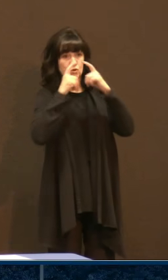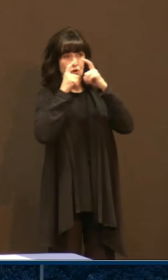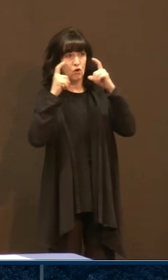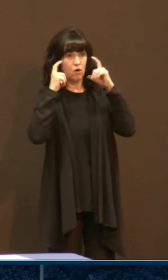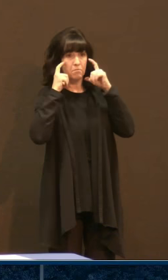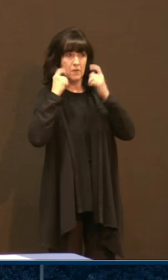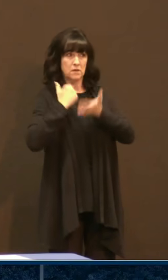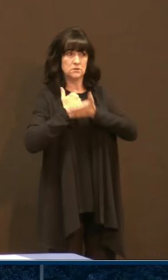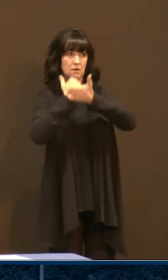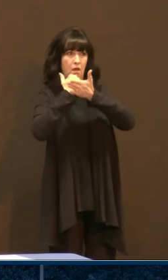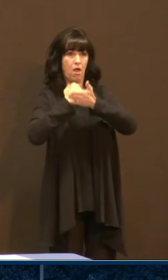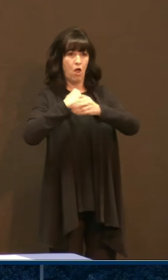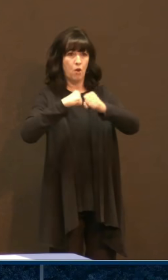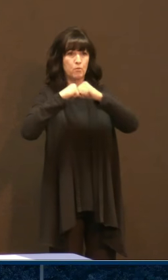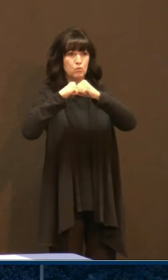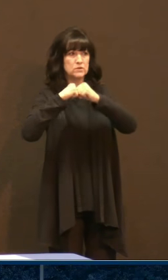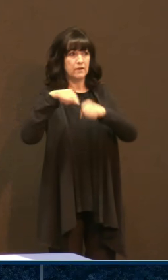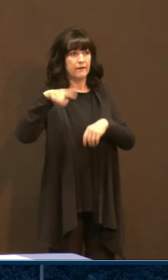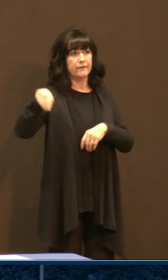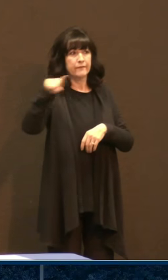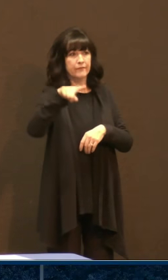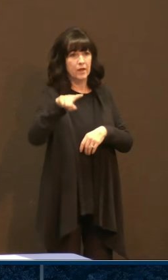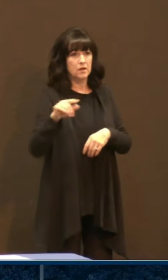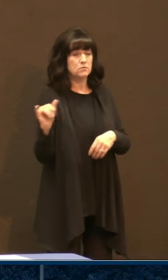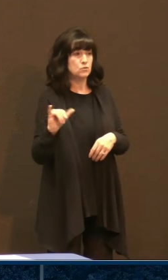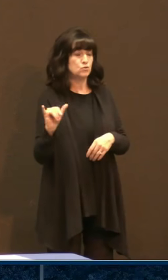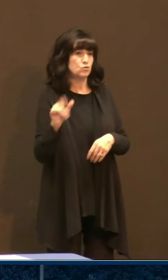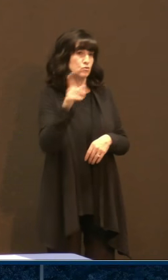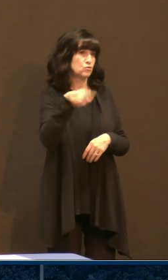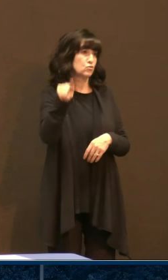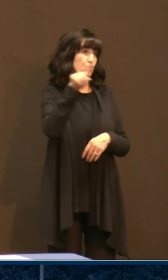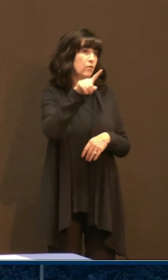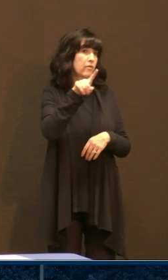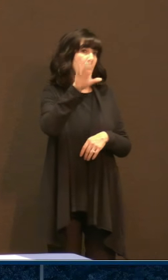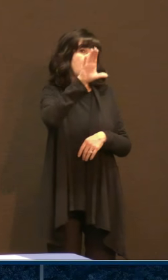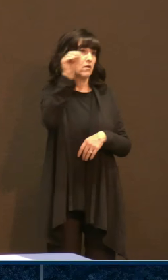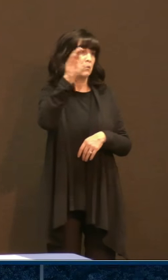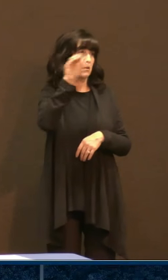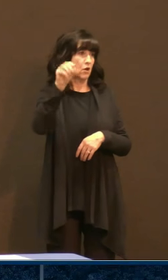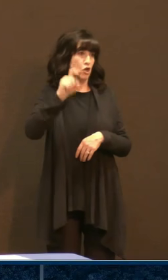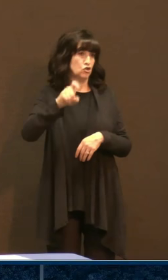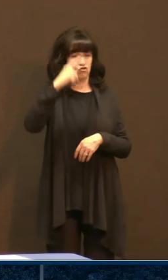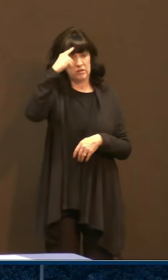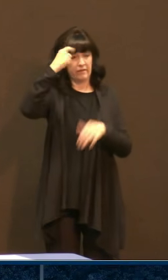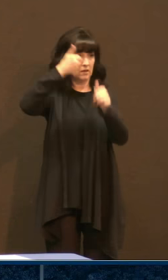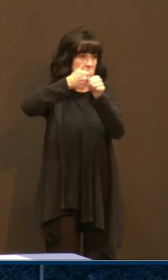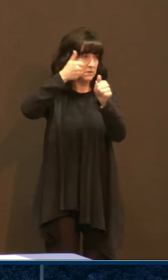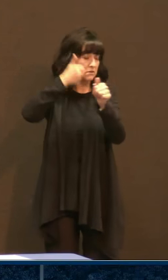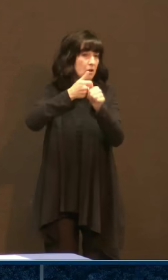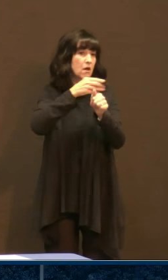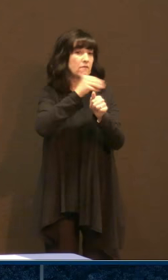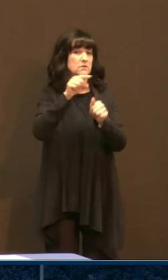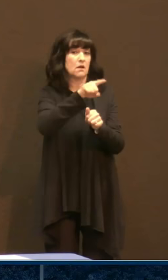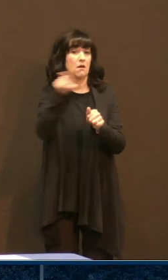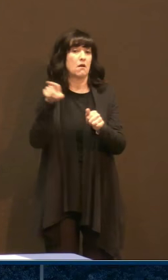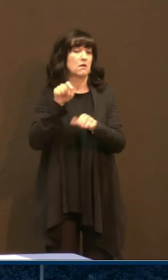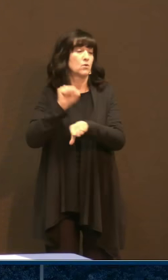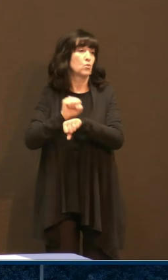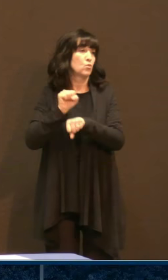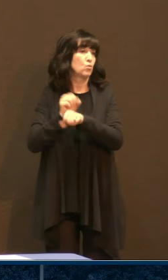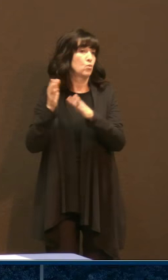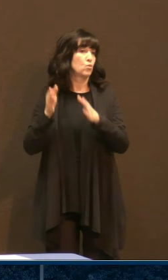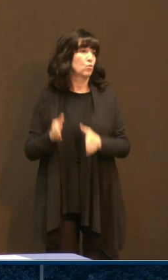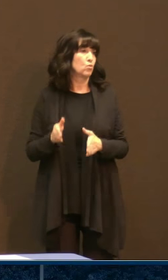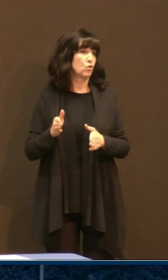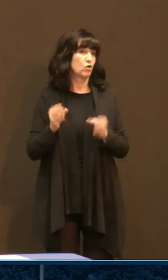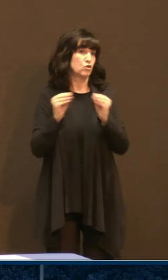so those employers who are thinking that way should think about themselves and their own employees. And I